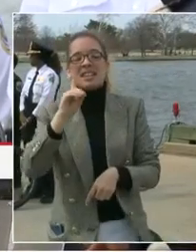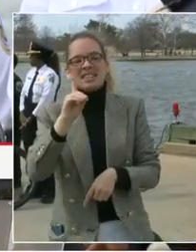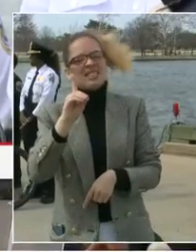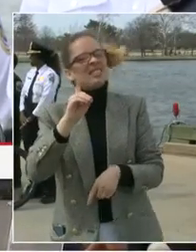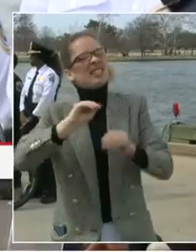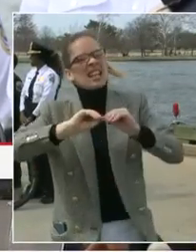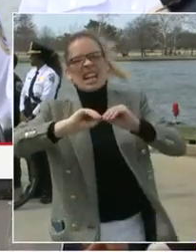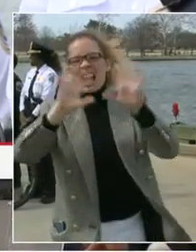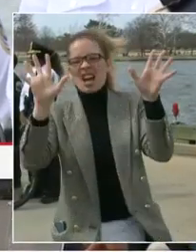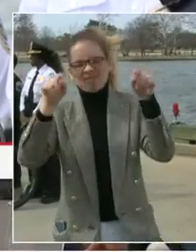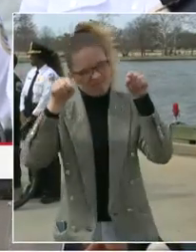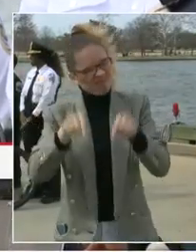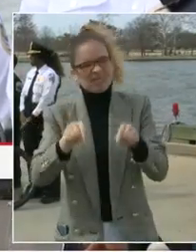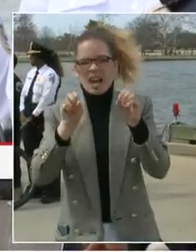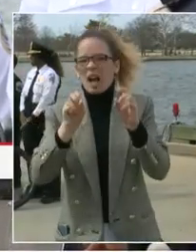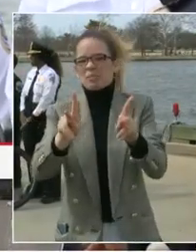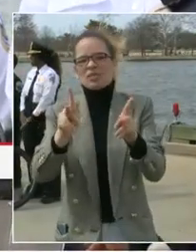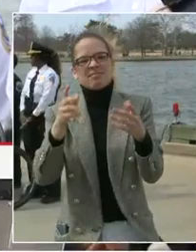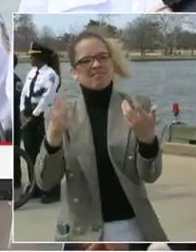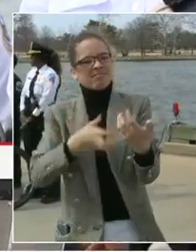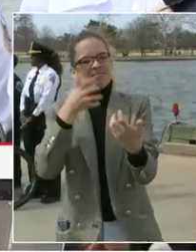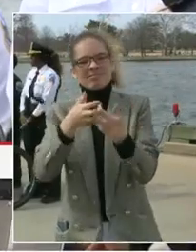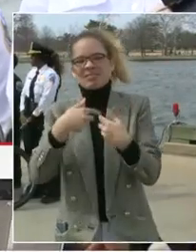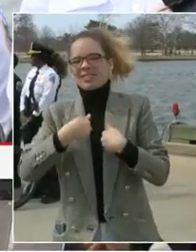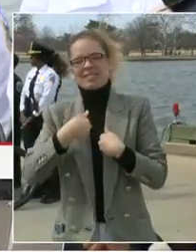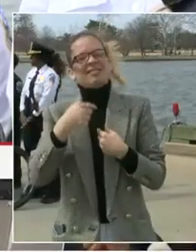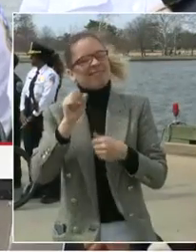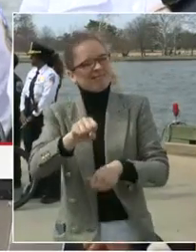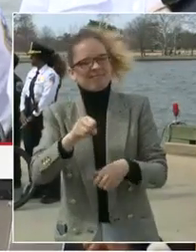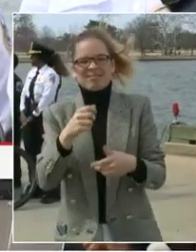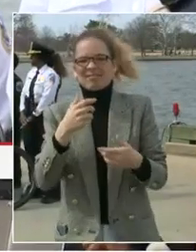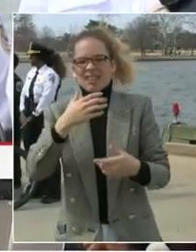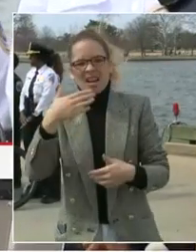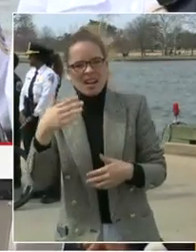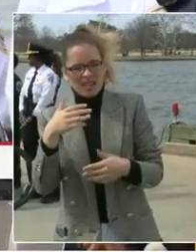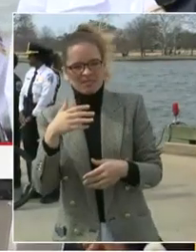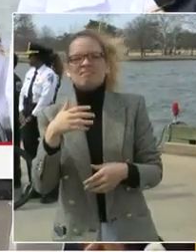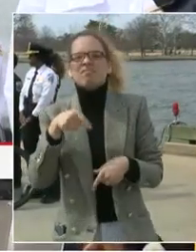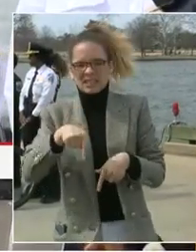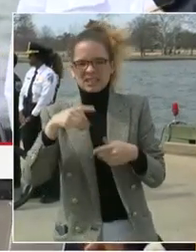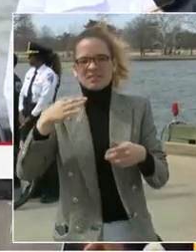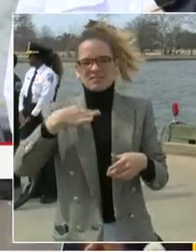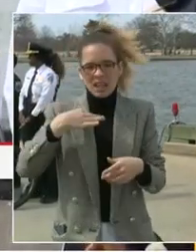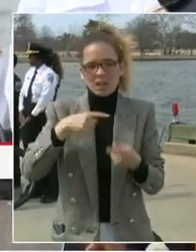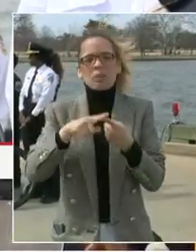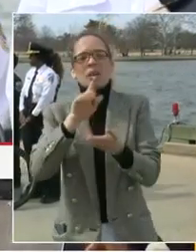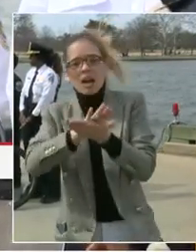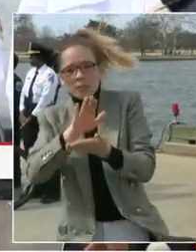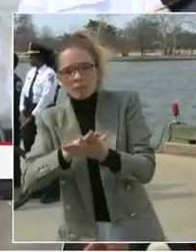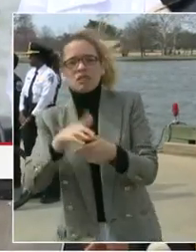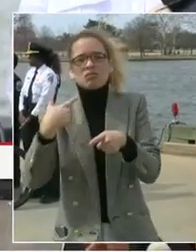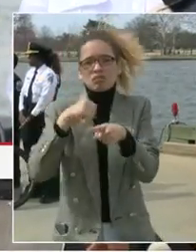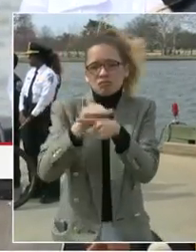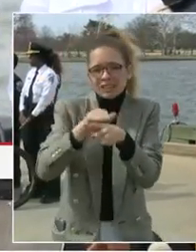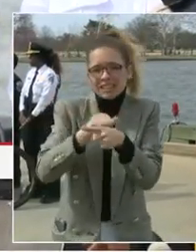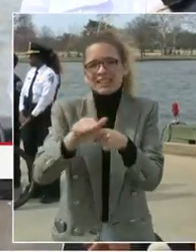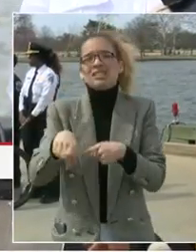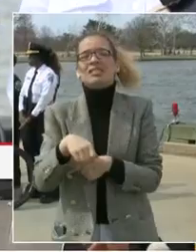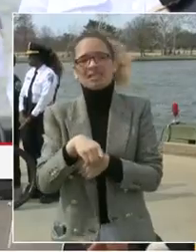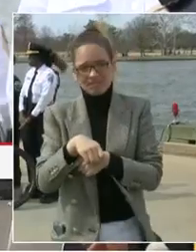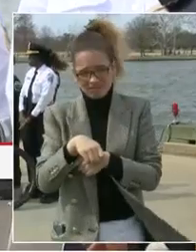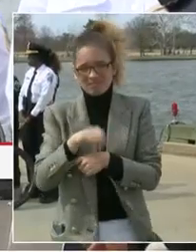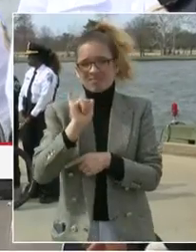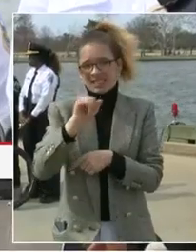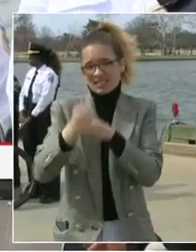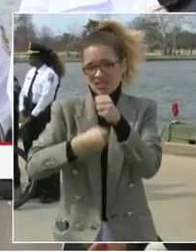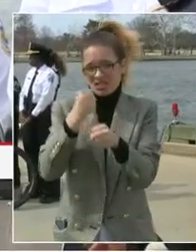excitement that I felt in this vibrant city. I applied, was accepted, and began academy training near the end of 1998. I came in very focused and